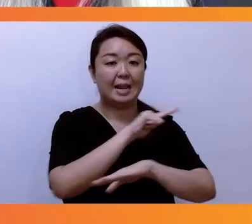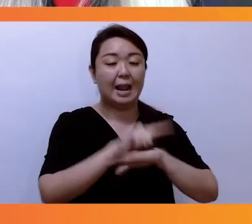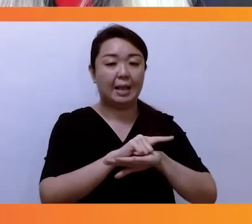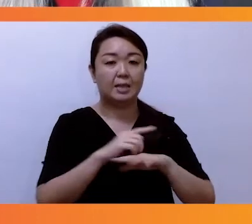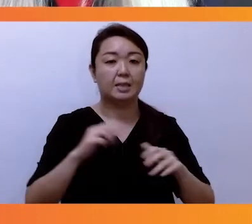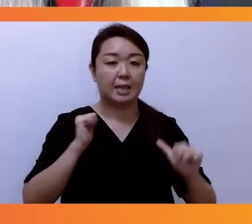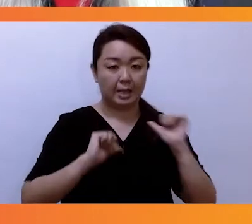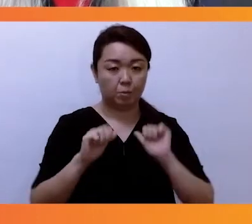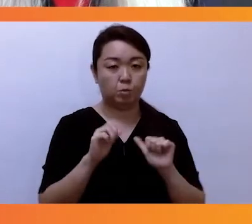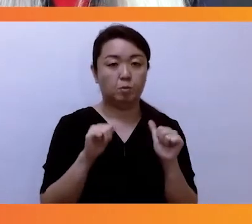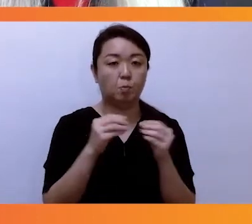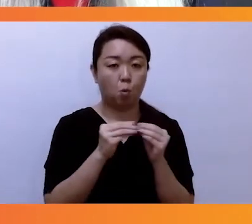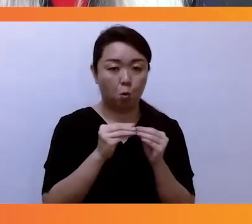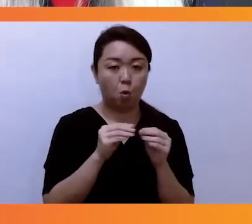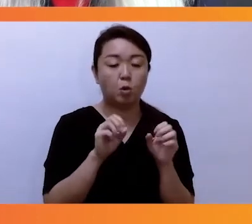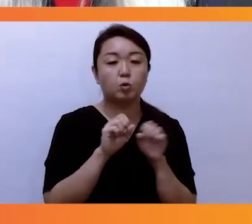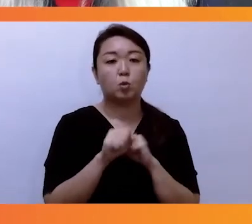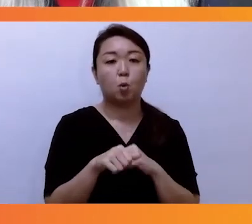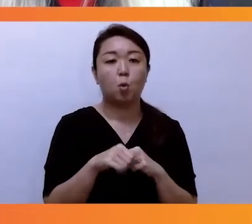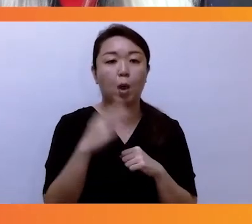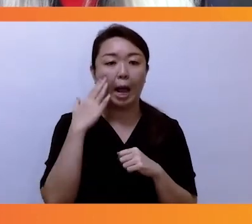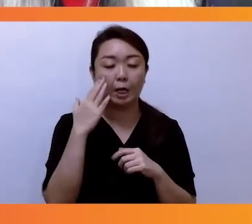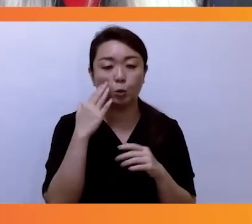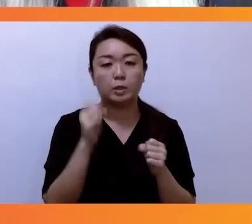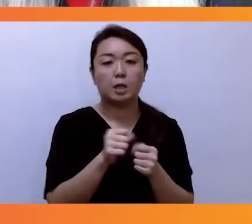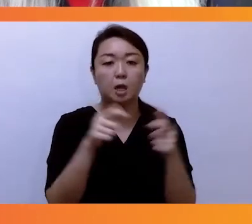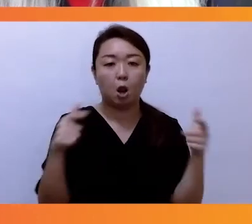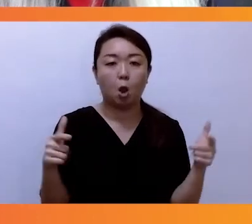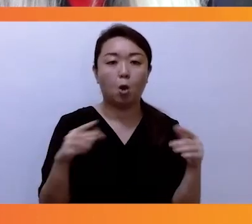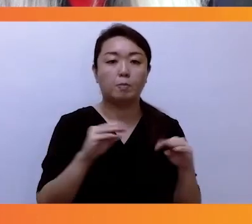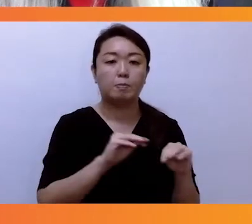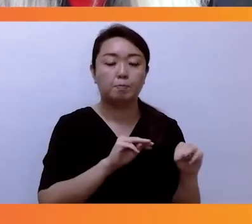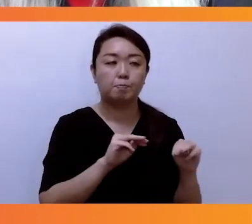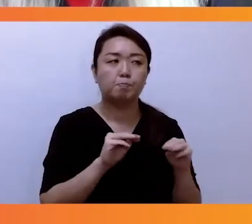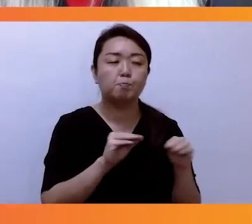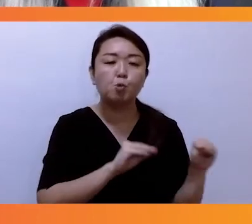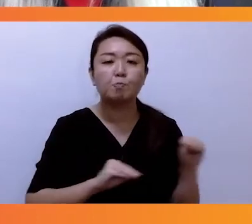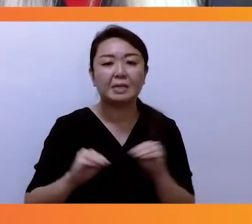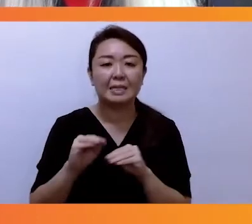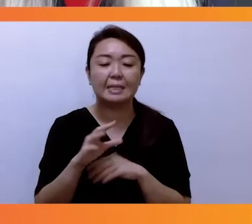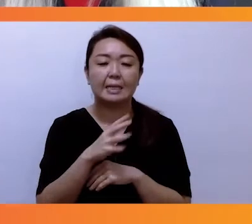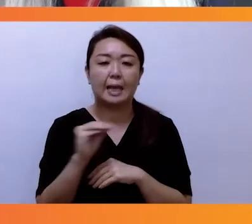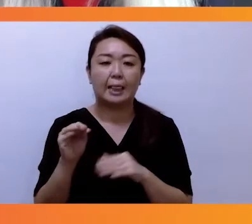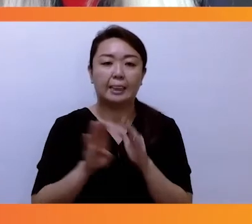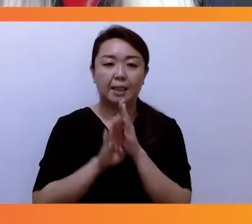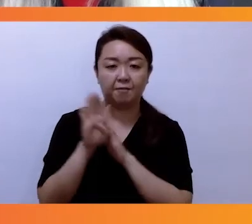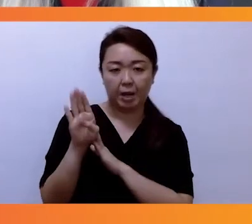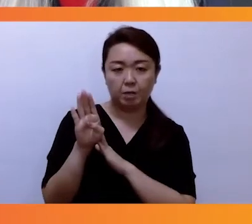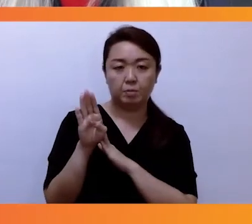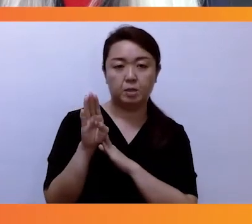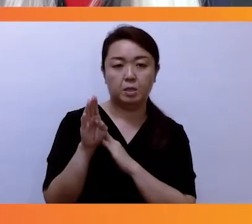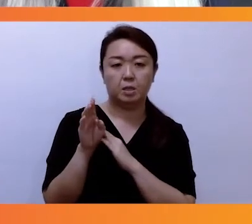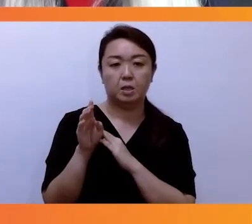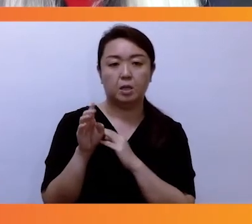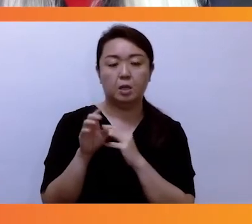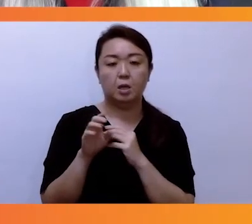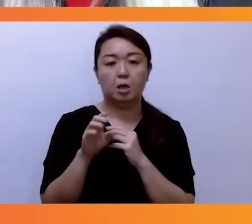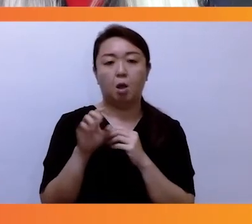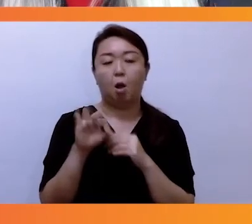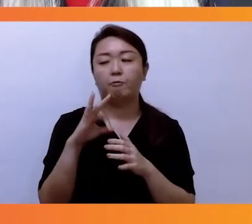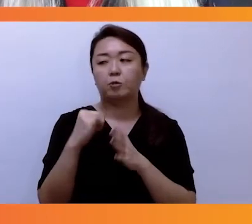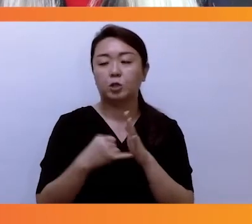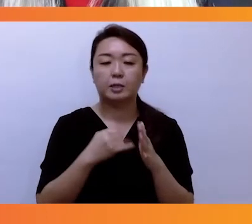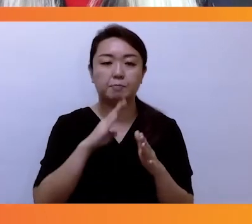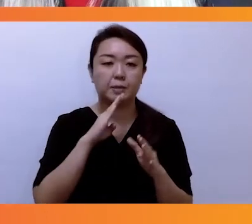onto land activities a lot more. So know that a lot of mobility and